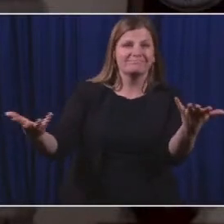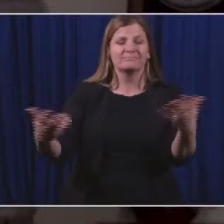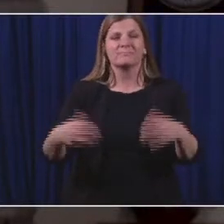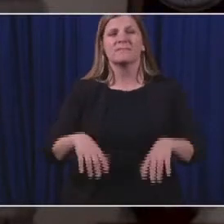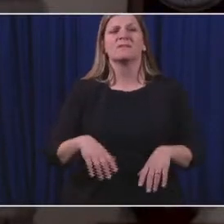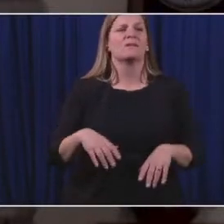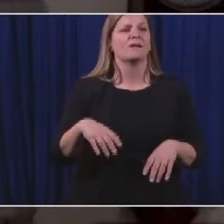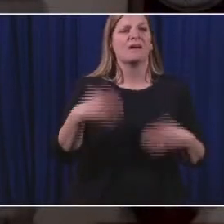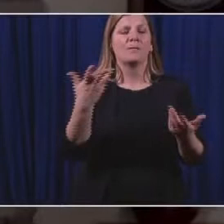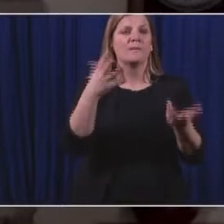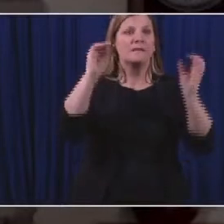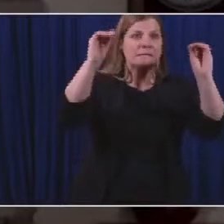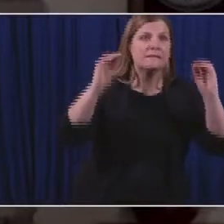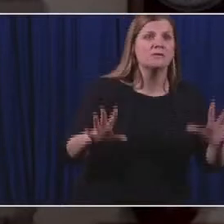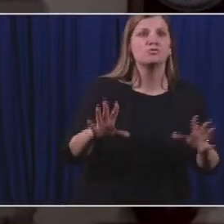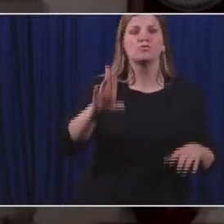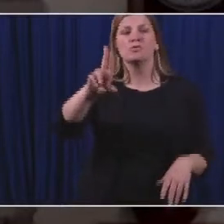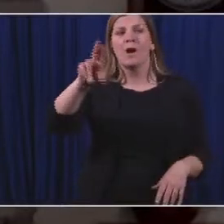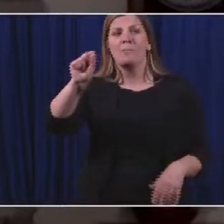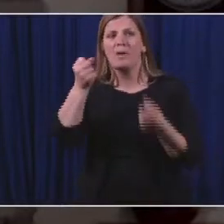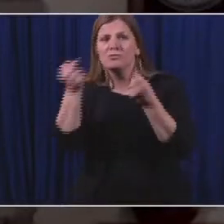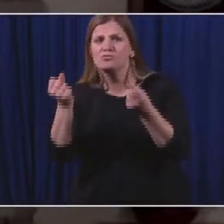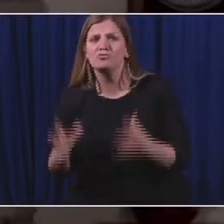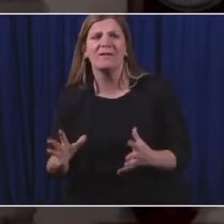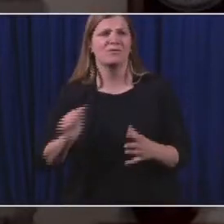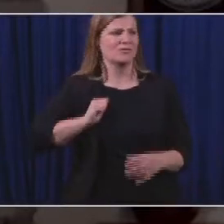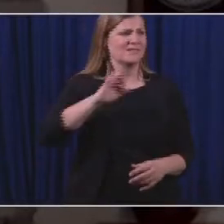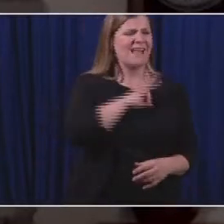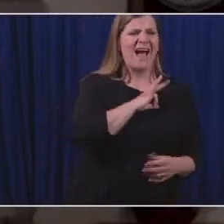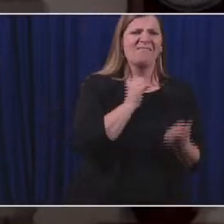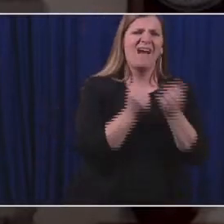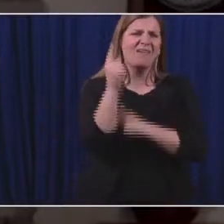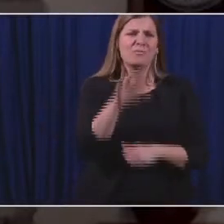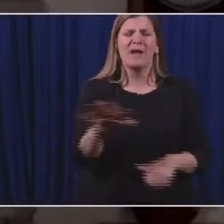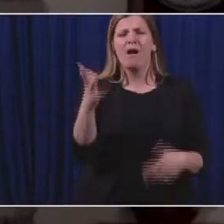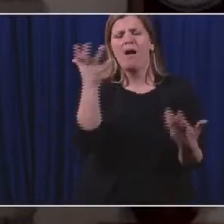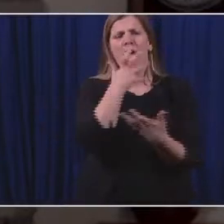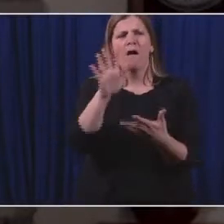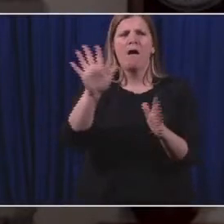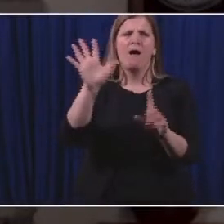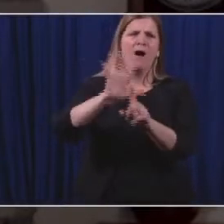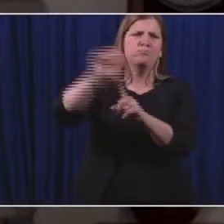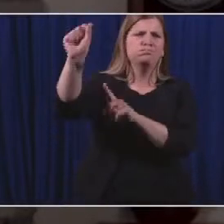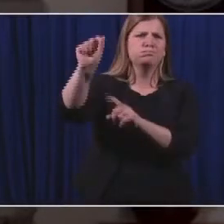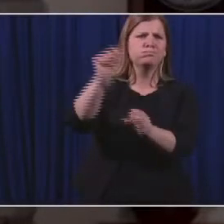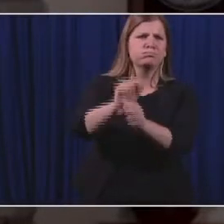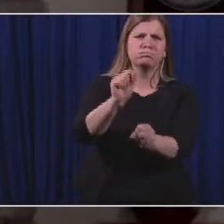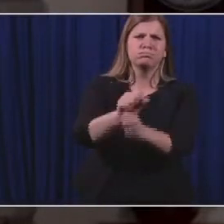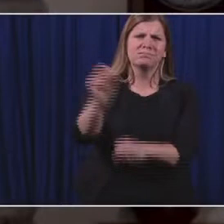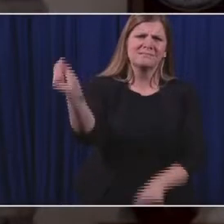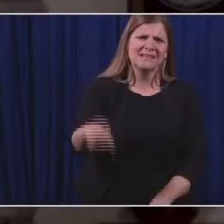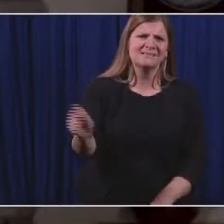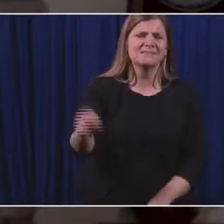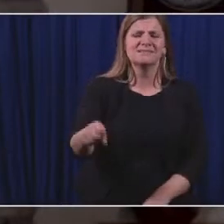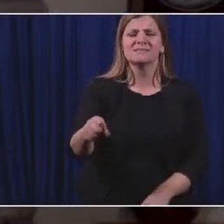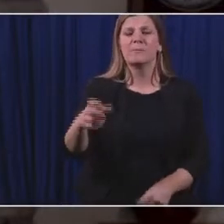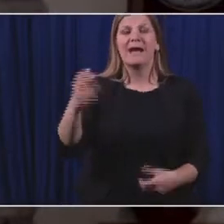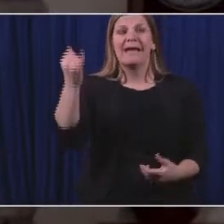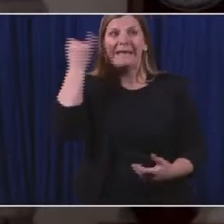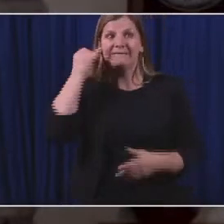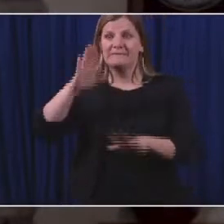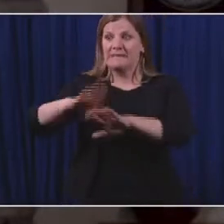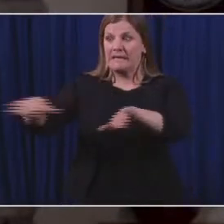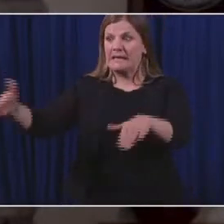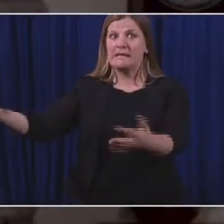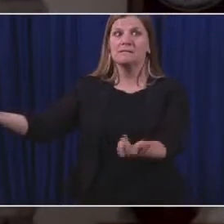drivers, everybody aren't doing a phenomenal job. They're doing a phenomenal job. It is just that when you're bringing kids in, there are other things